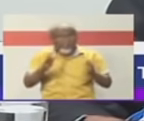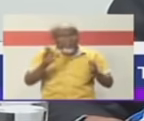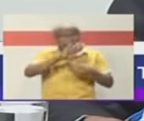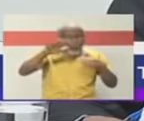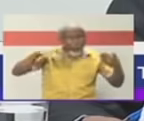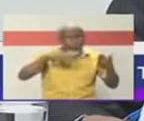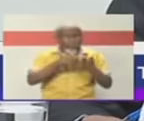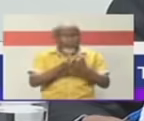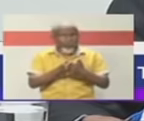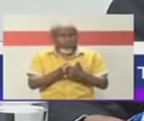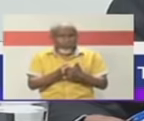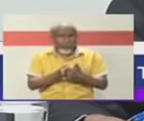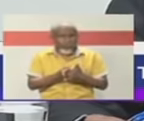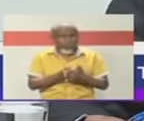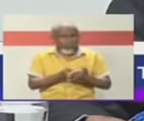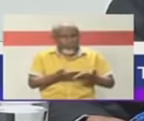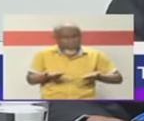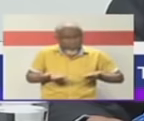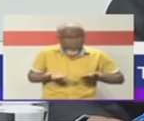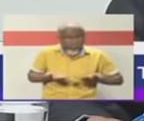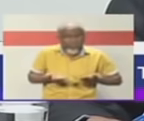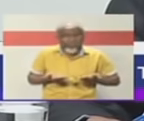Church in Trinidad and Tobago, everybody,